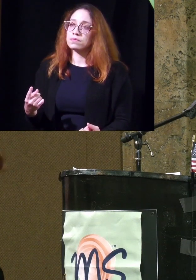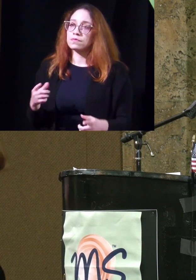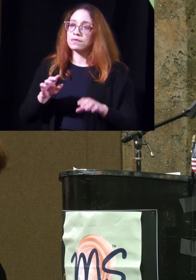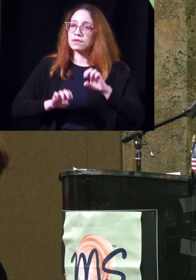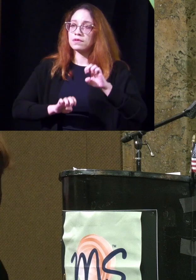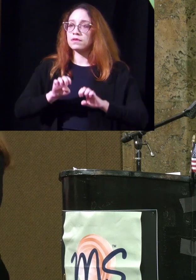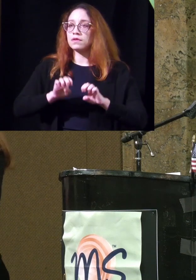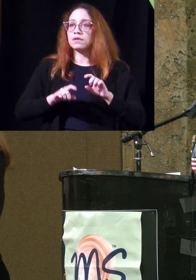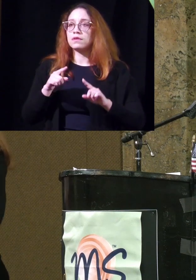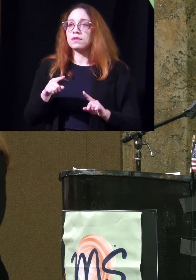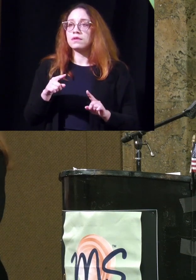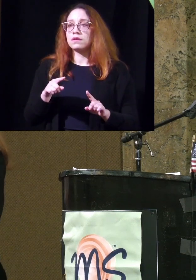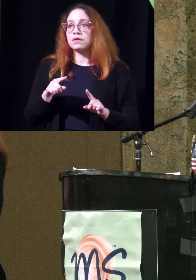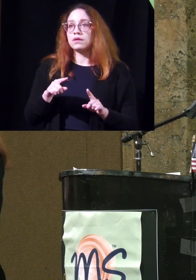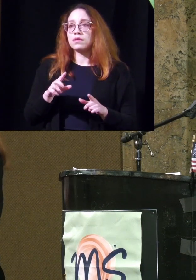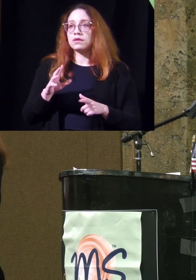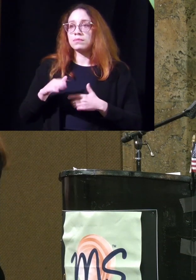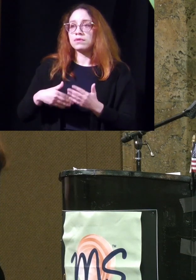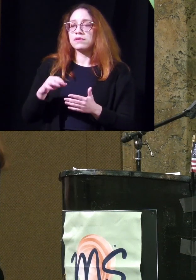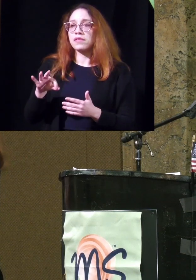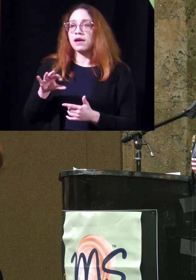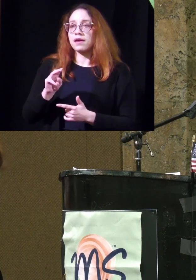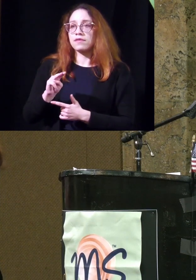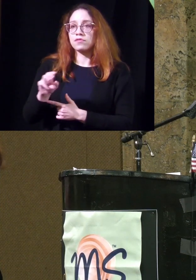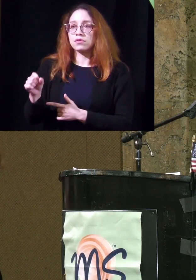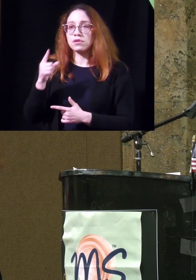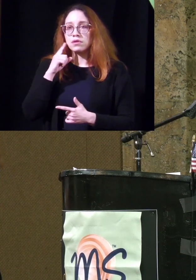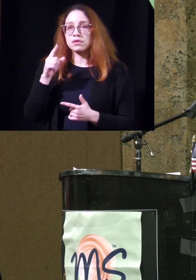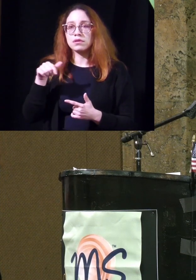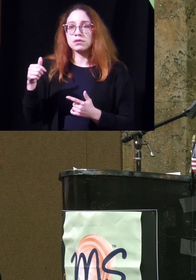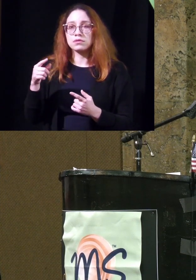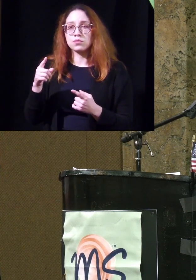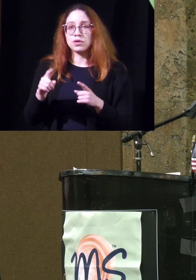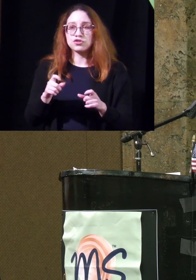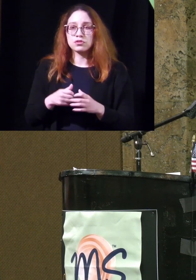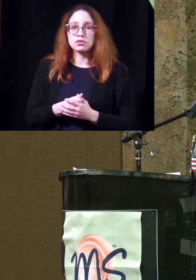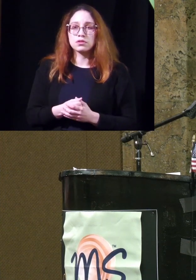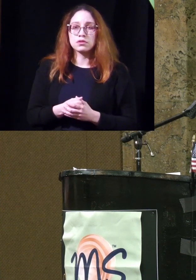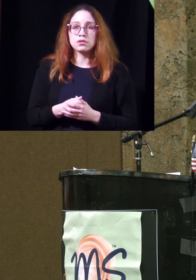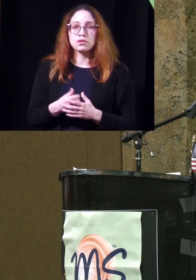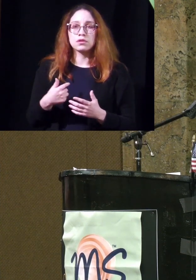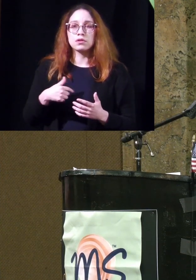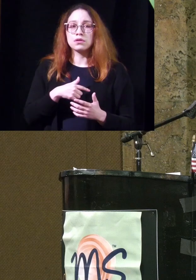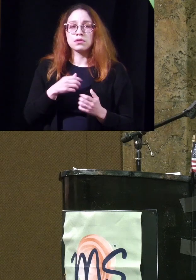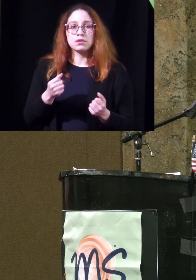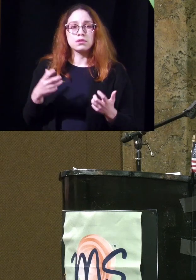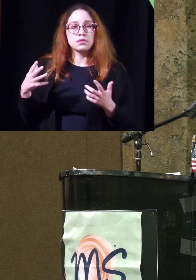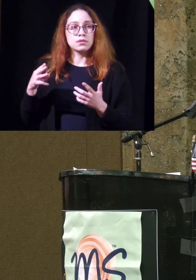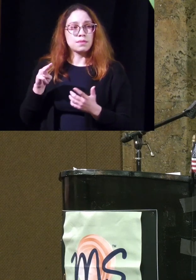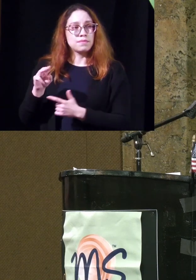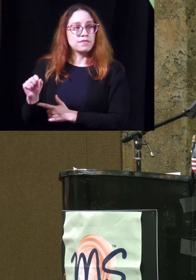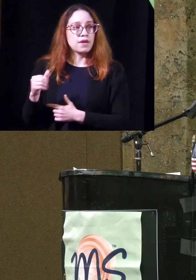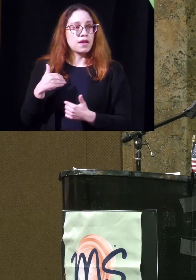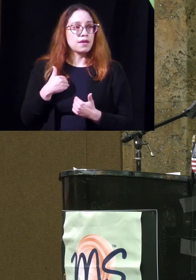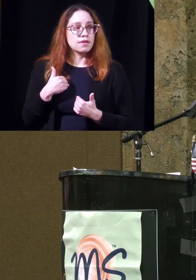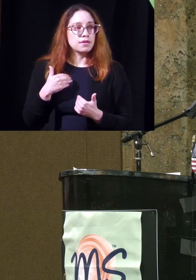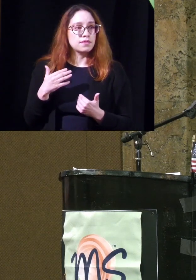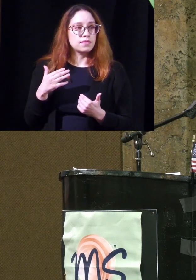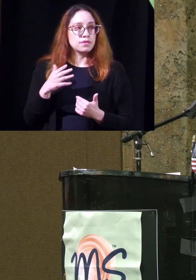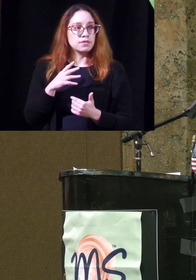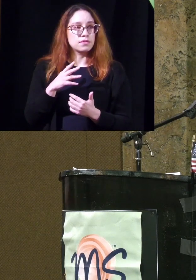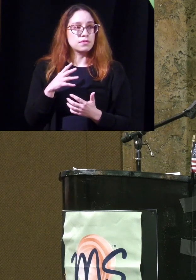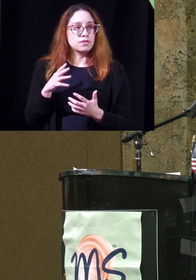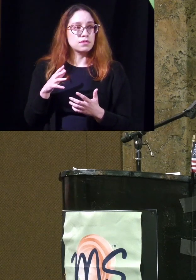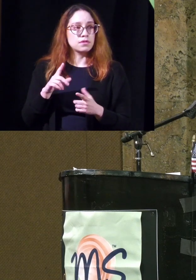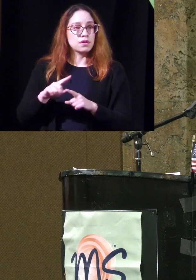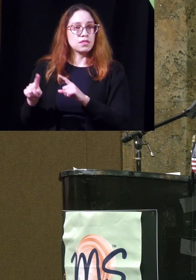evaluate the progression of that MS? And the other question is, many of the MS patients has